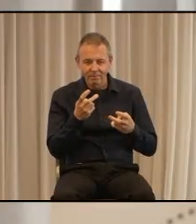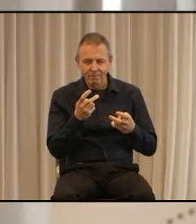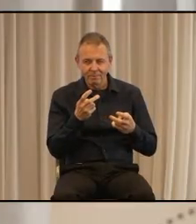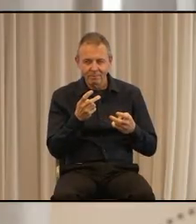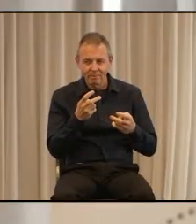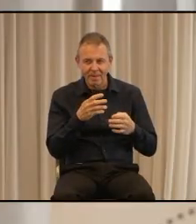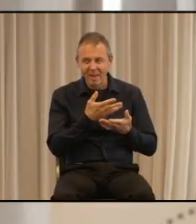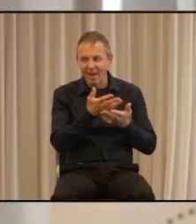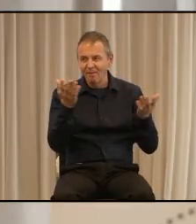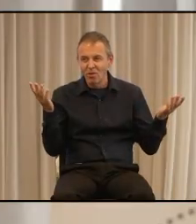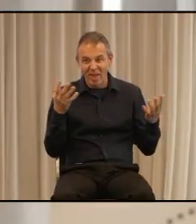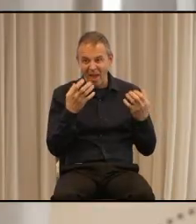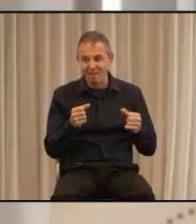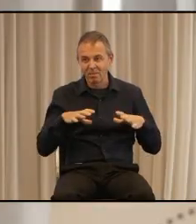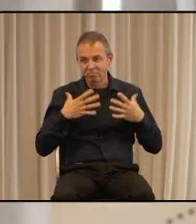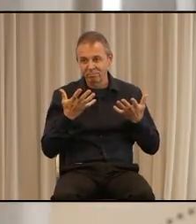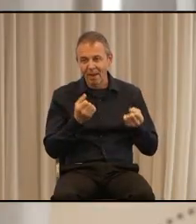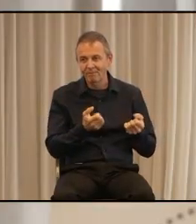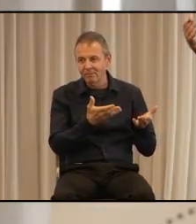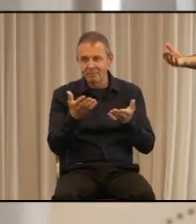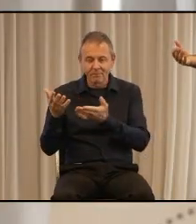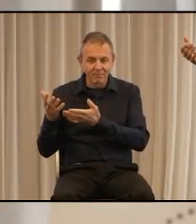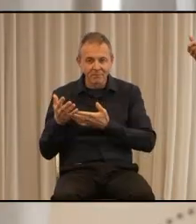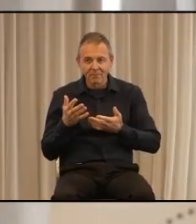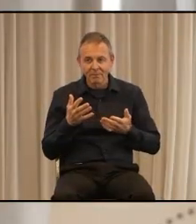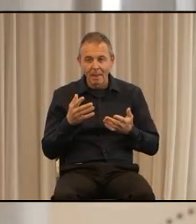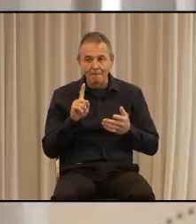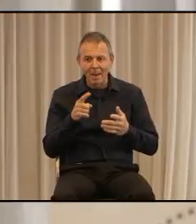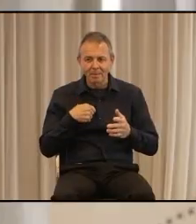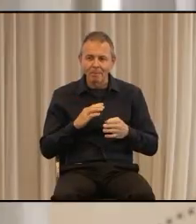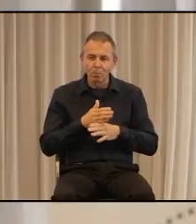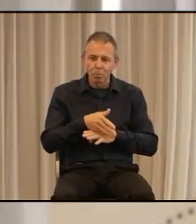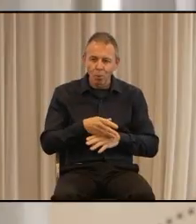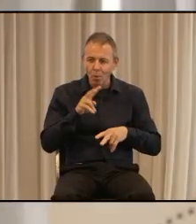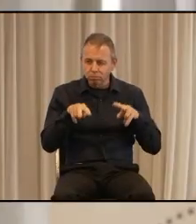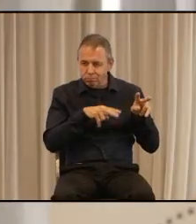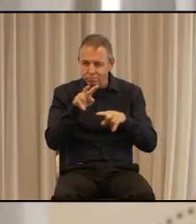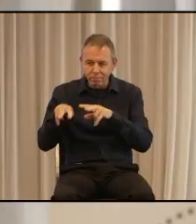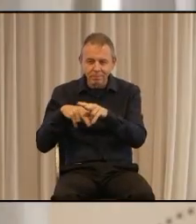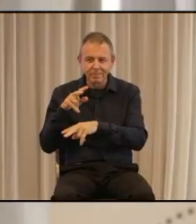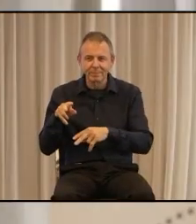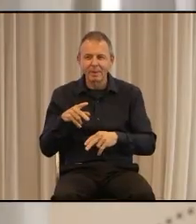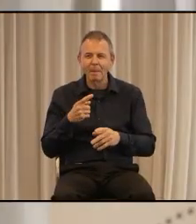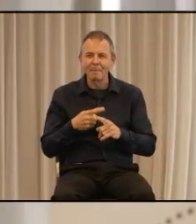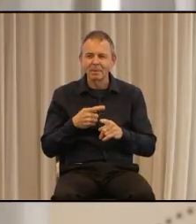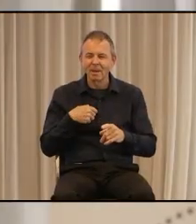all around us is everything we're looking for if we're really prepared to look for it, and also to live within reasonable